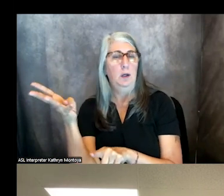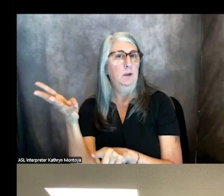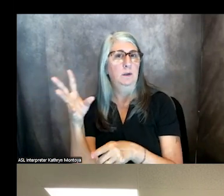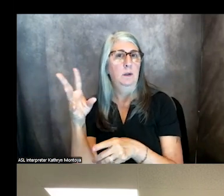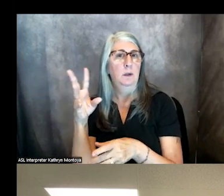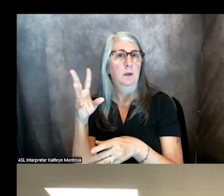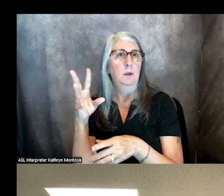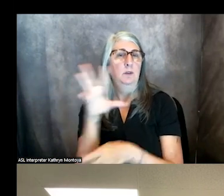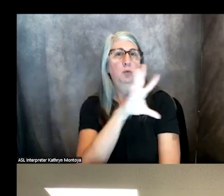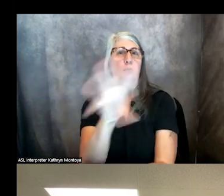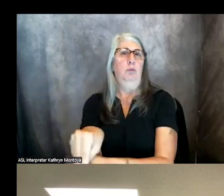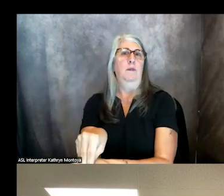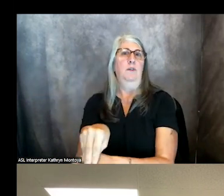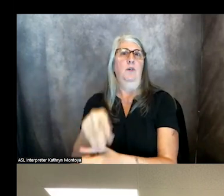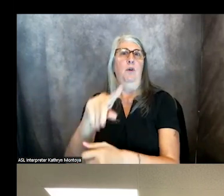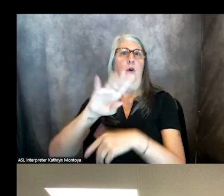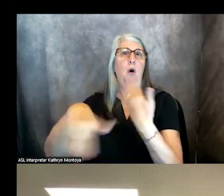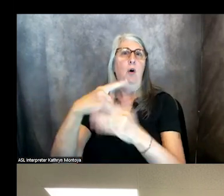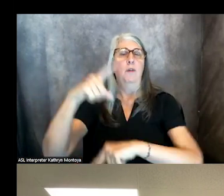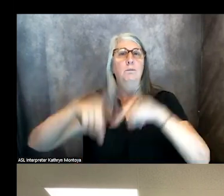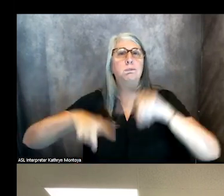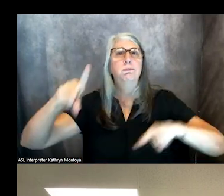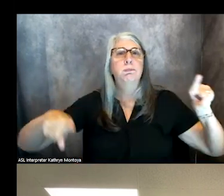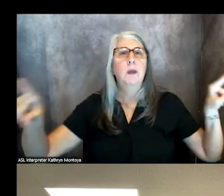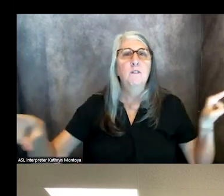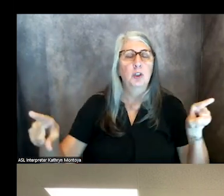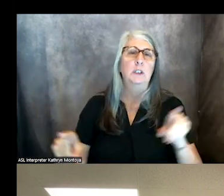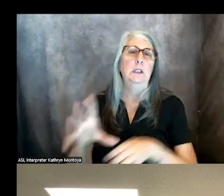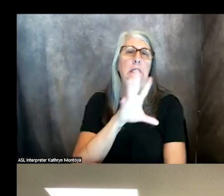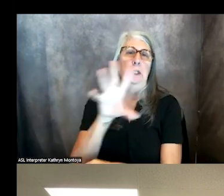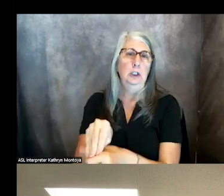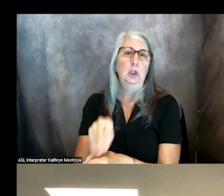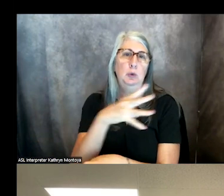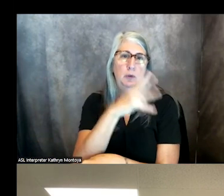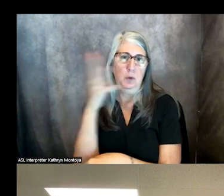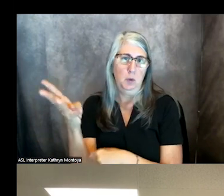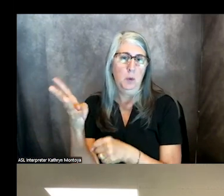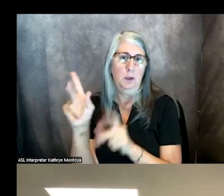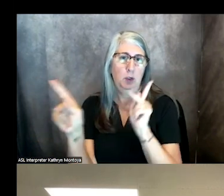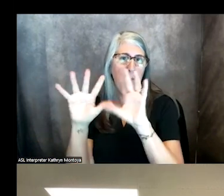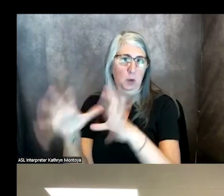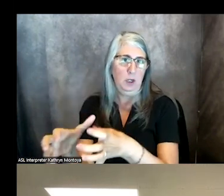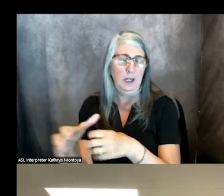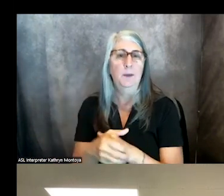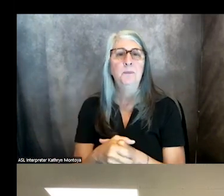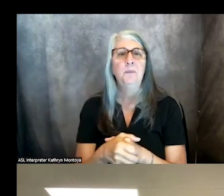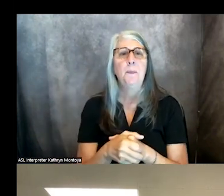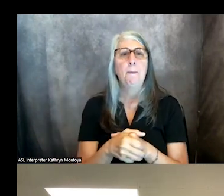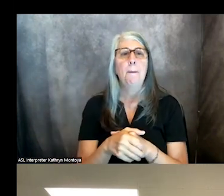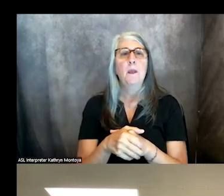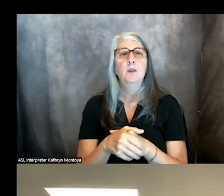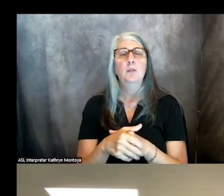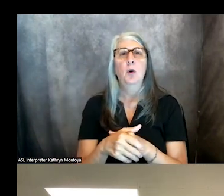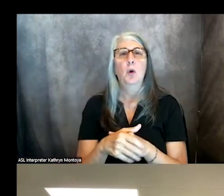much so to capture the broad array and diversity that exists in our communities at the intersections of gender